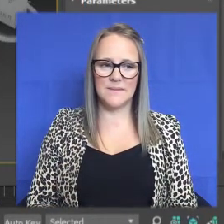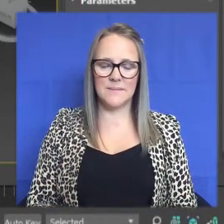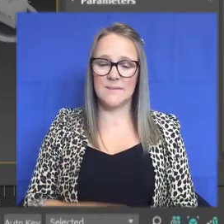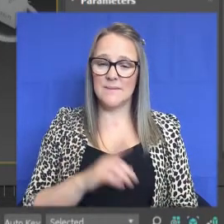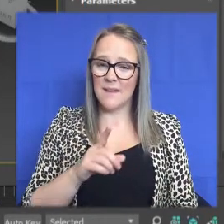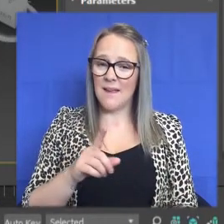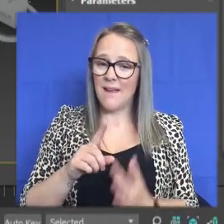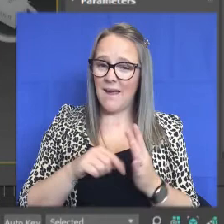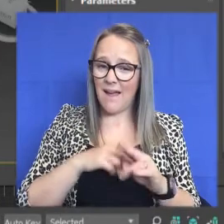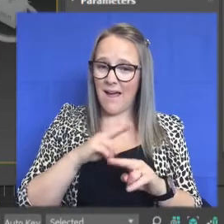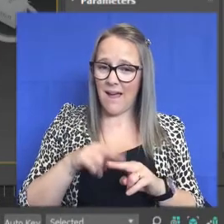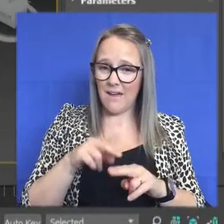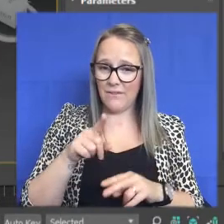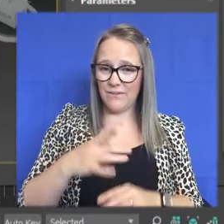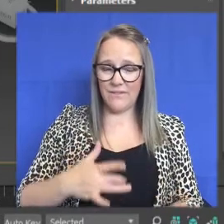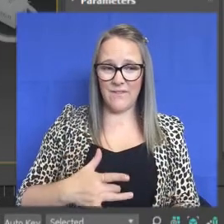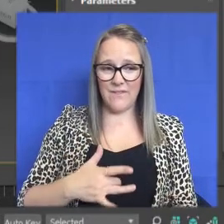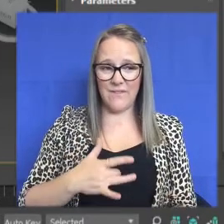you get to a stage that